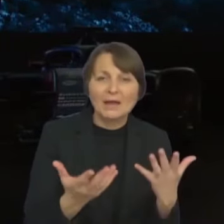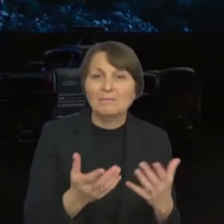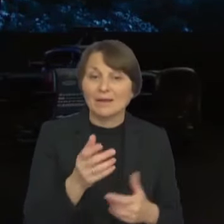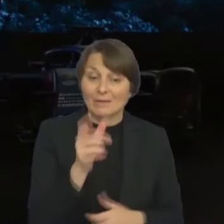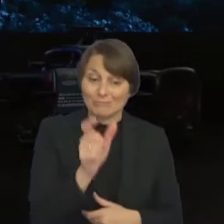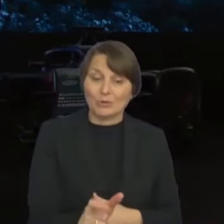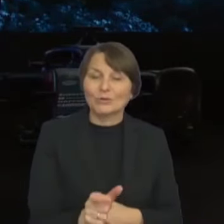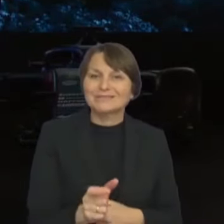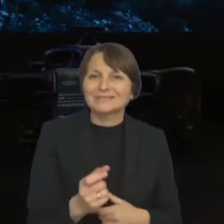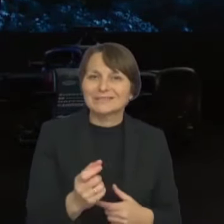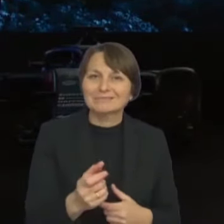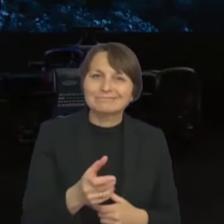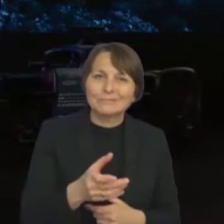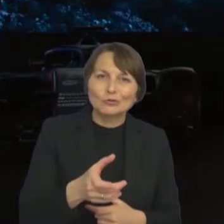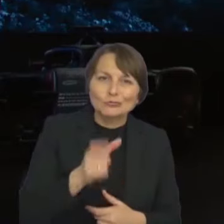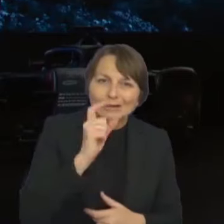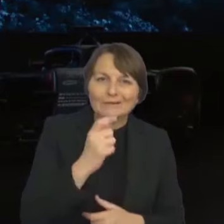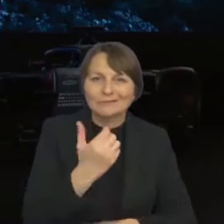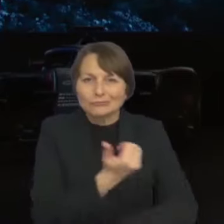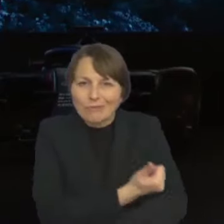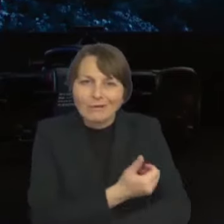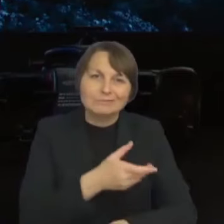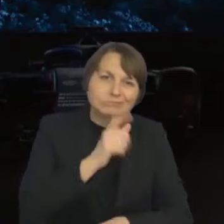of drugs or alcohol. These are the